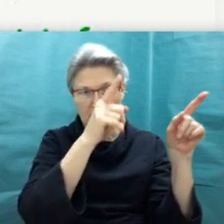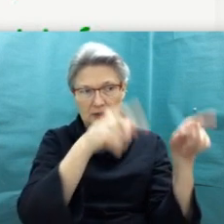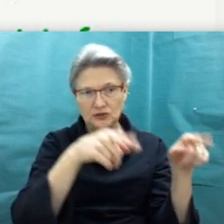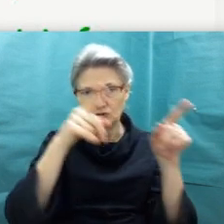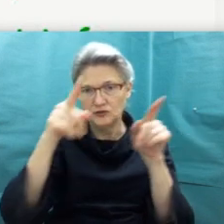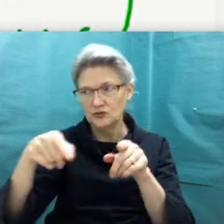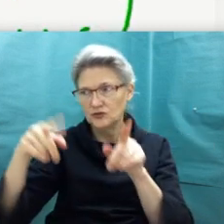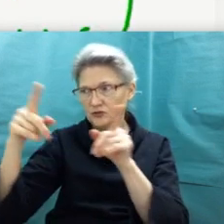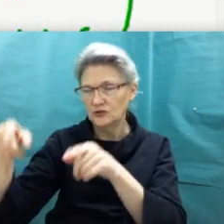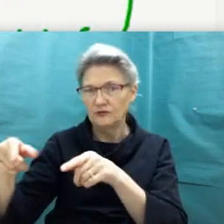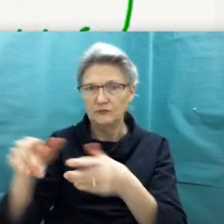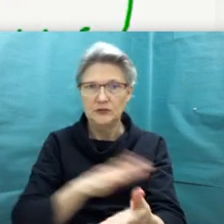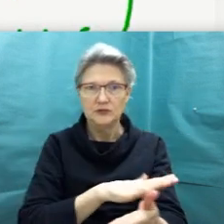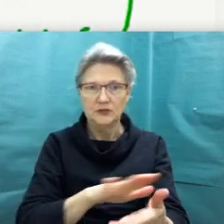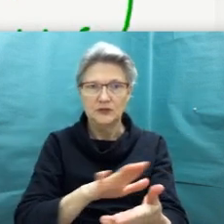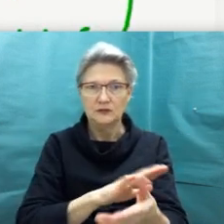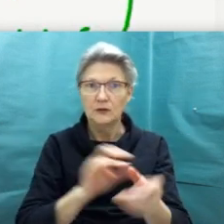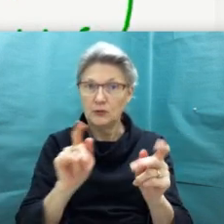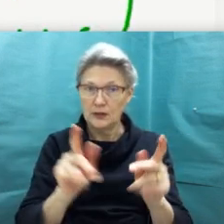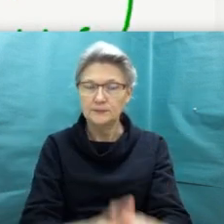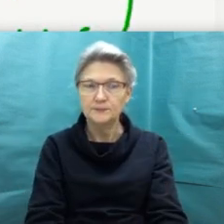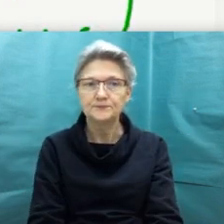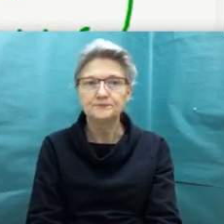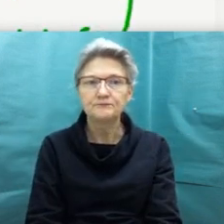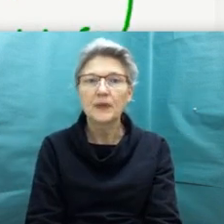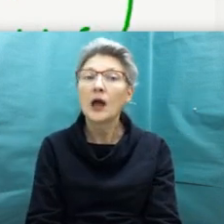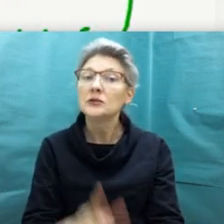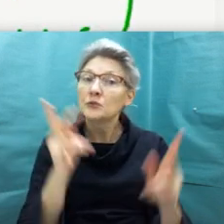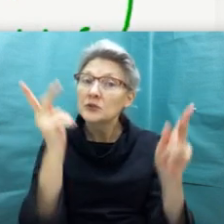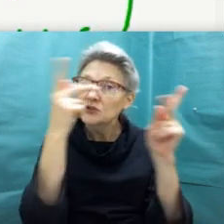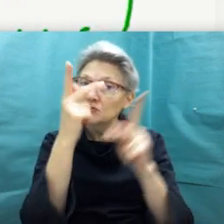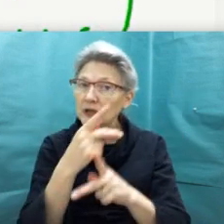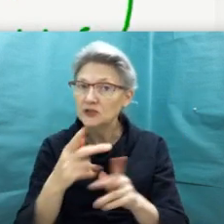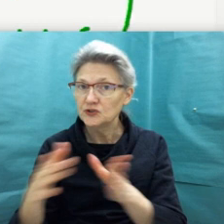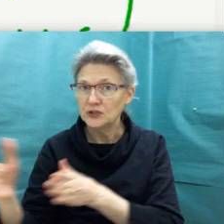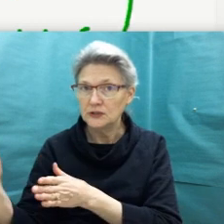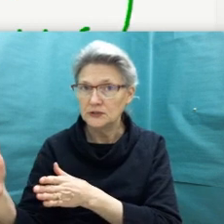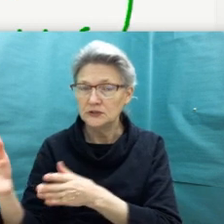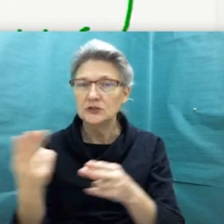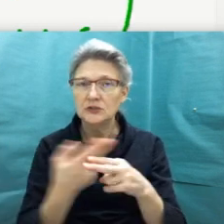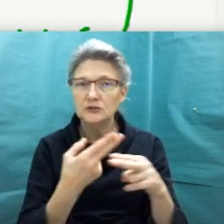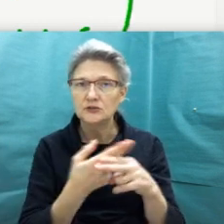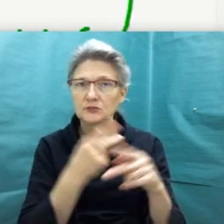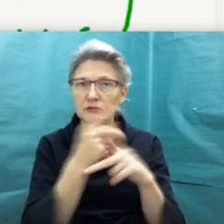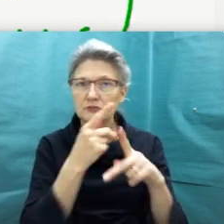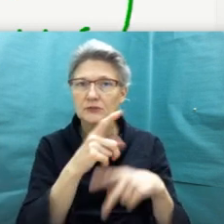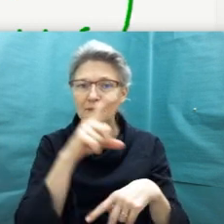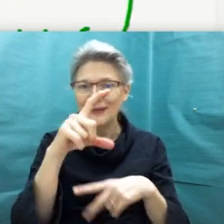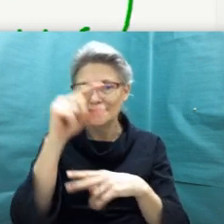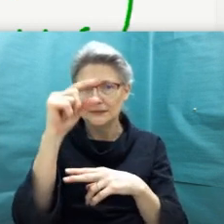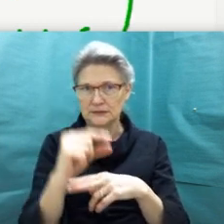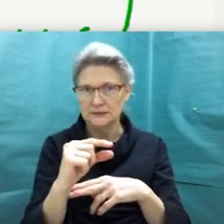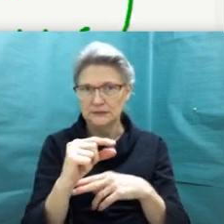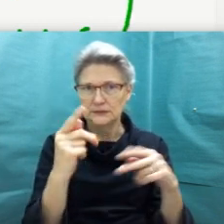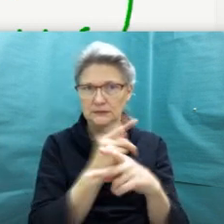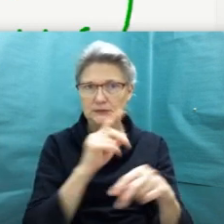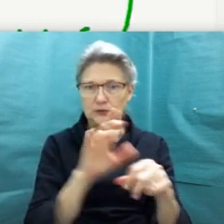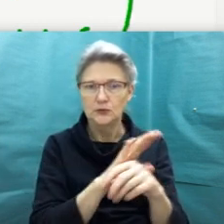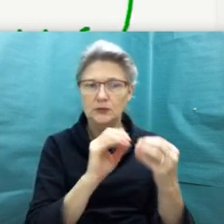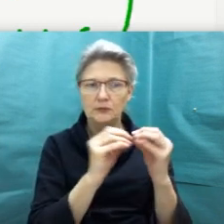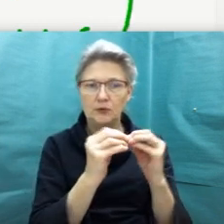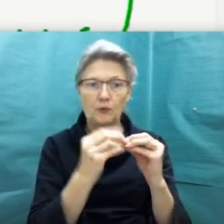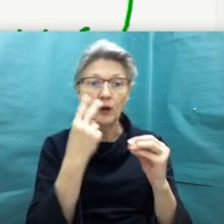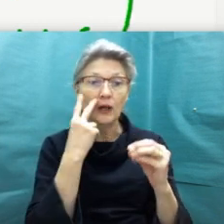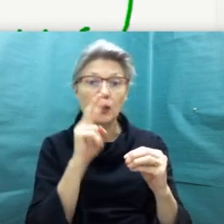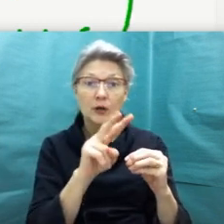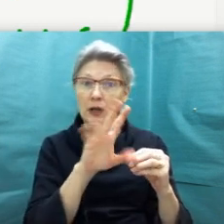measures. Okay, that's one strategy we could use to multiply a mixed number by a whole number. We're going to take a look